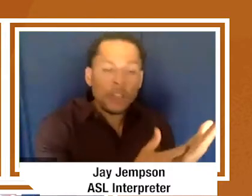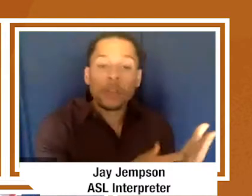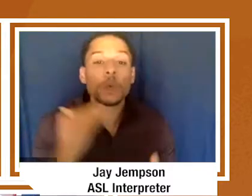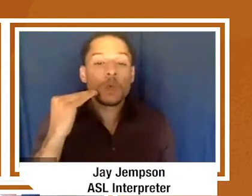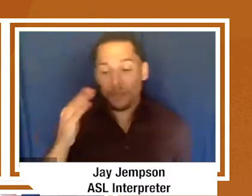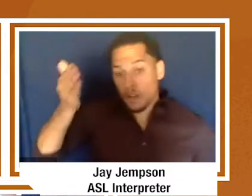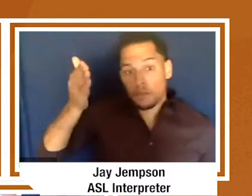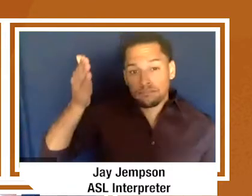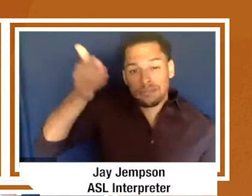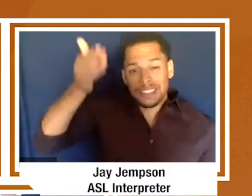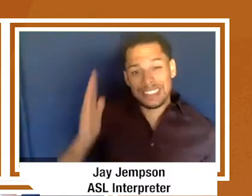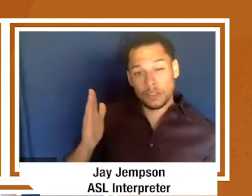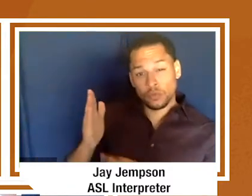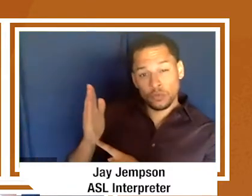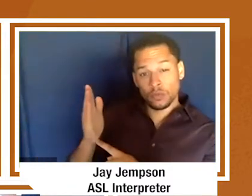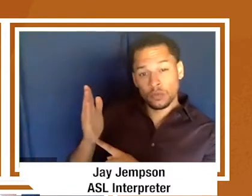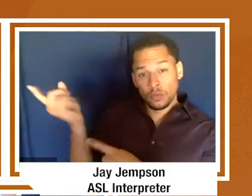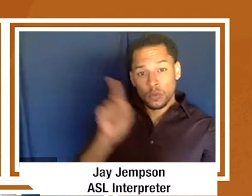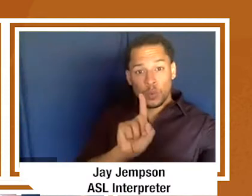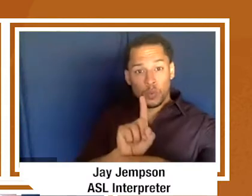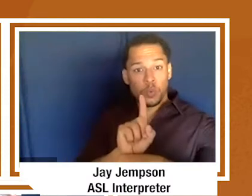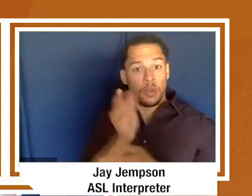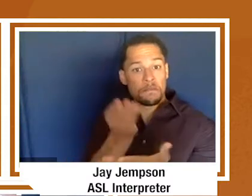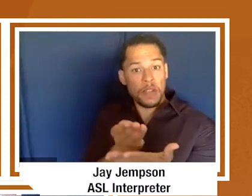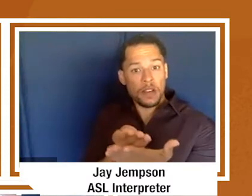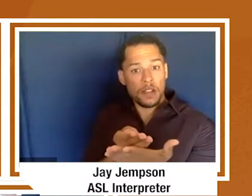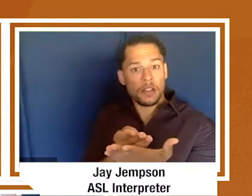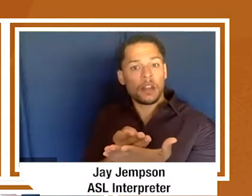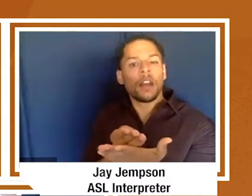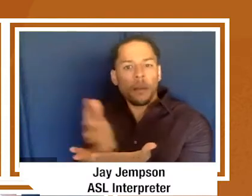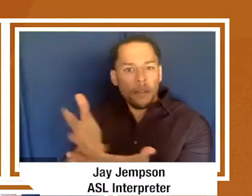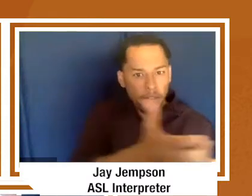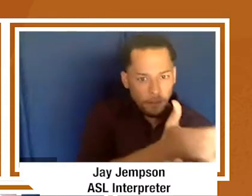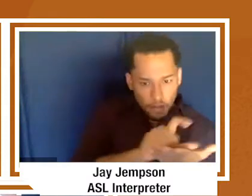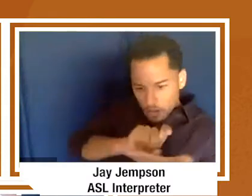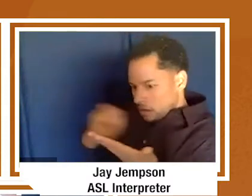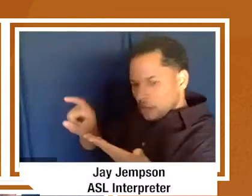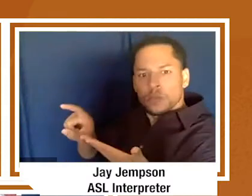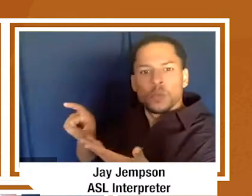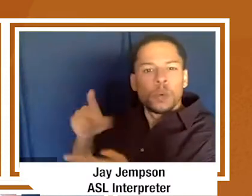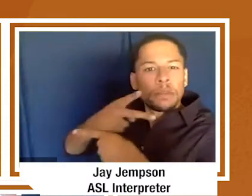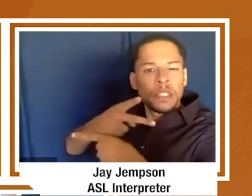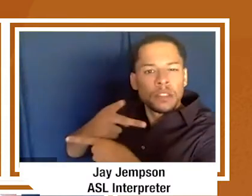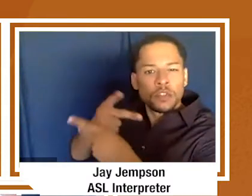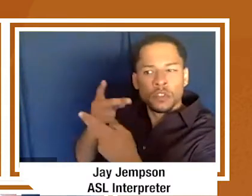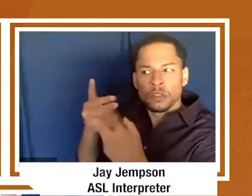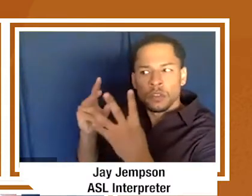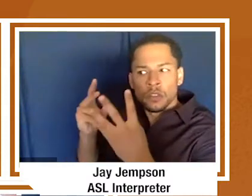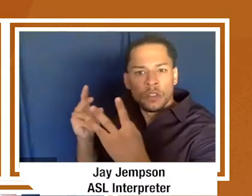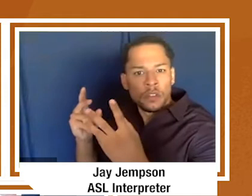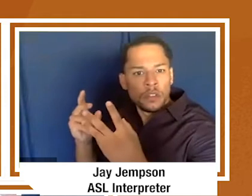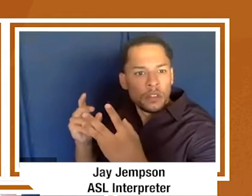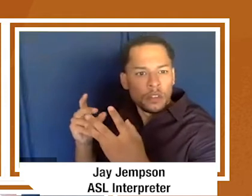turn that presentation money into production money? How can we do that so that we can buy